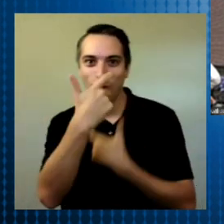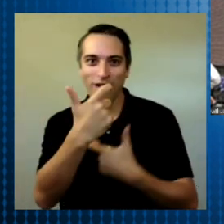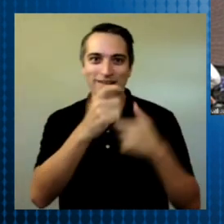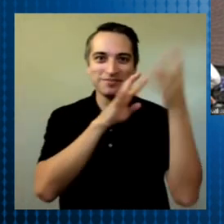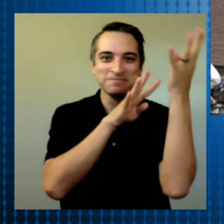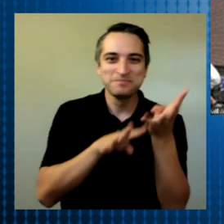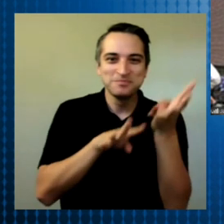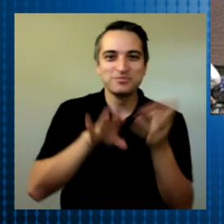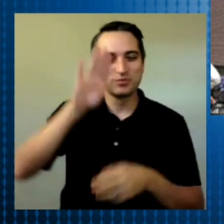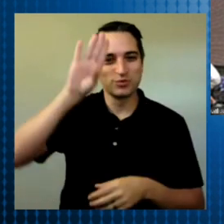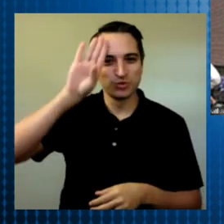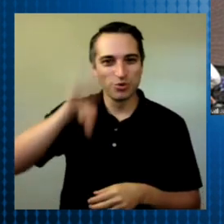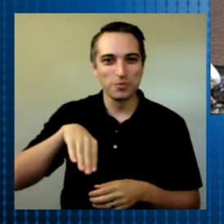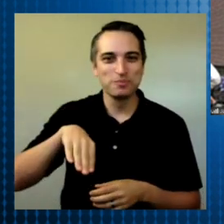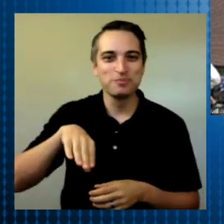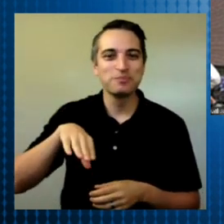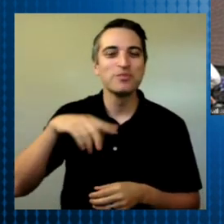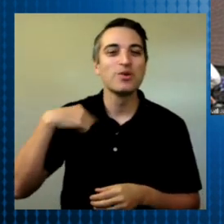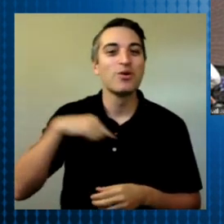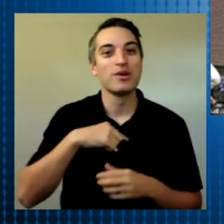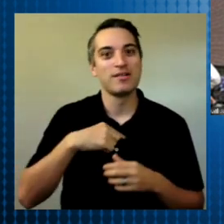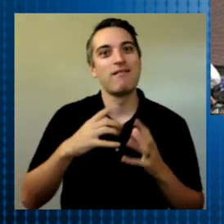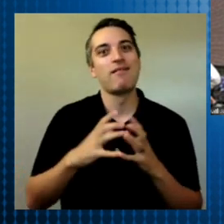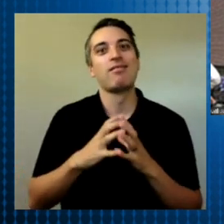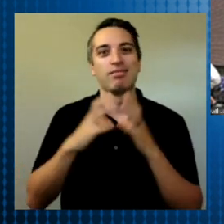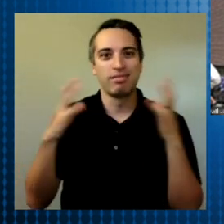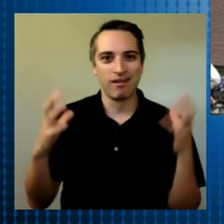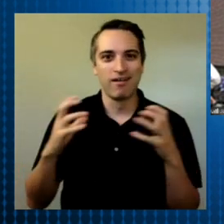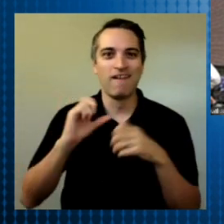know, we are doing a lot of business remotely